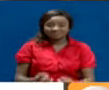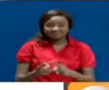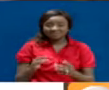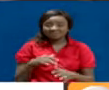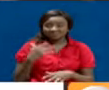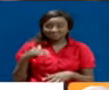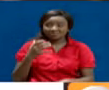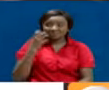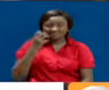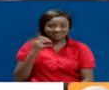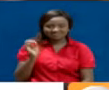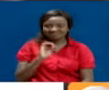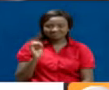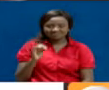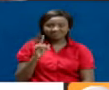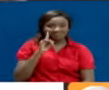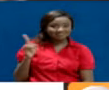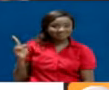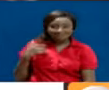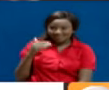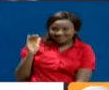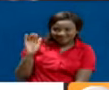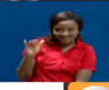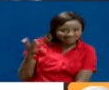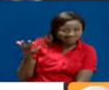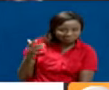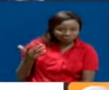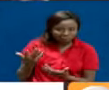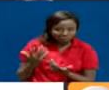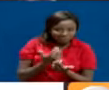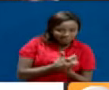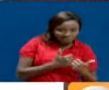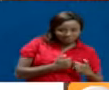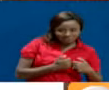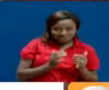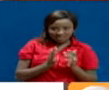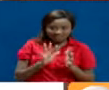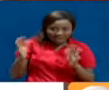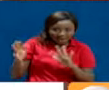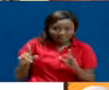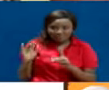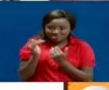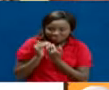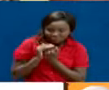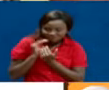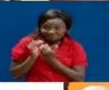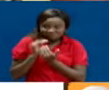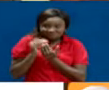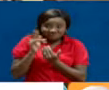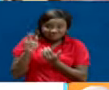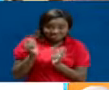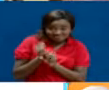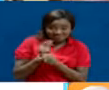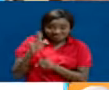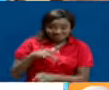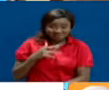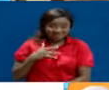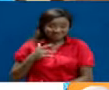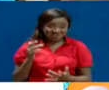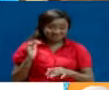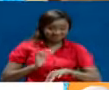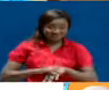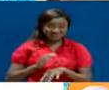gloom. She brightens up when I prod her on intimate moments with Raila. Is he a romantic? Do you feel like he makes up for the